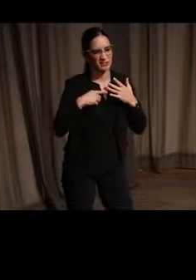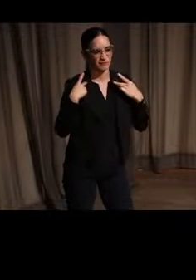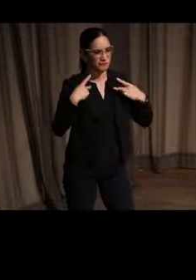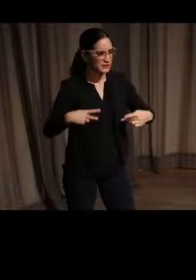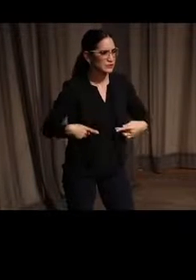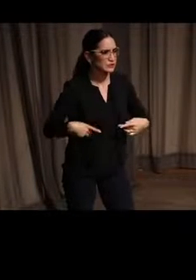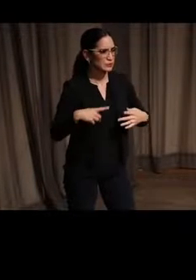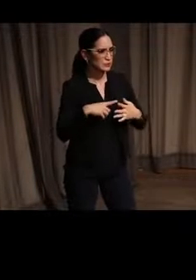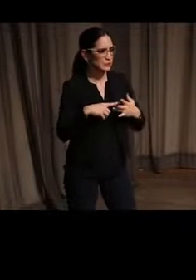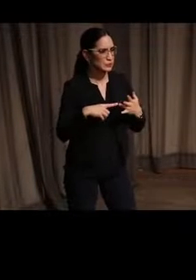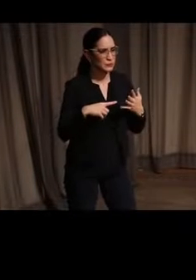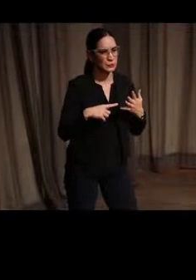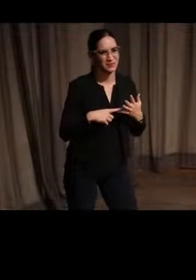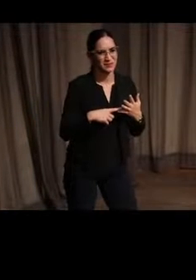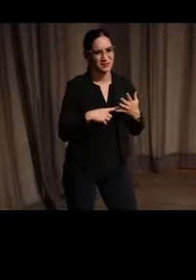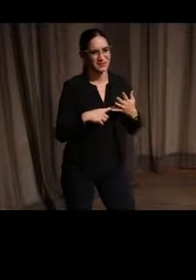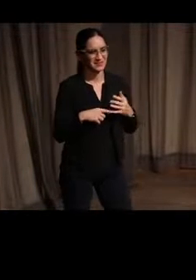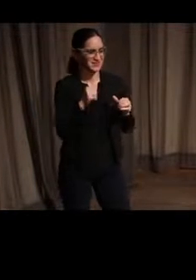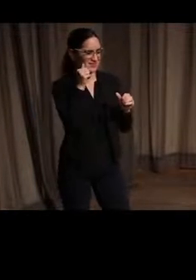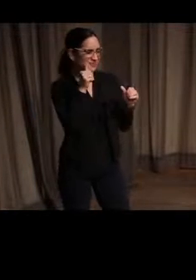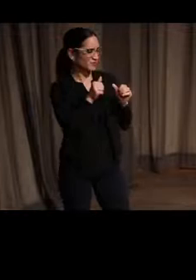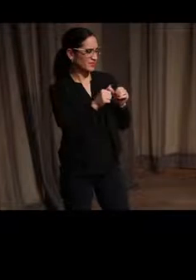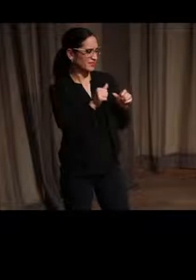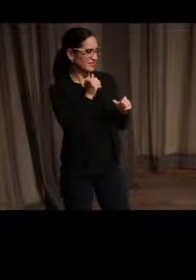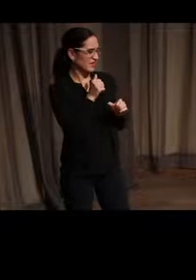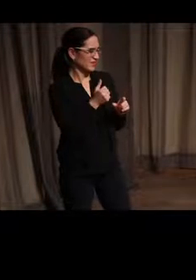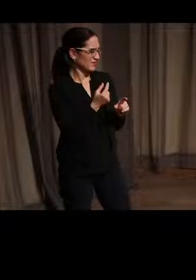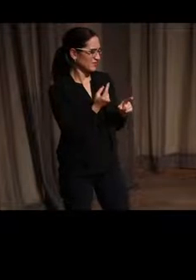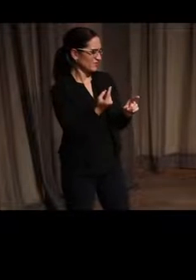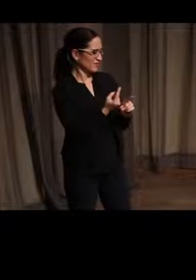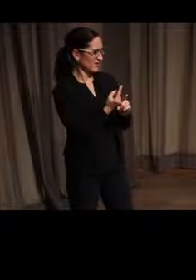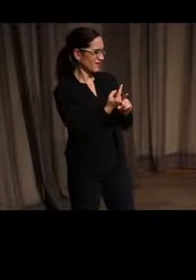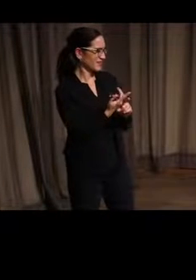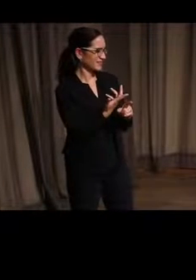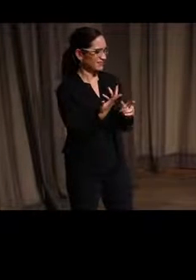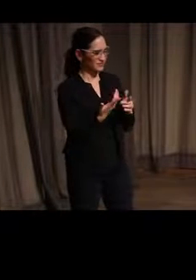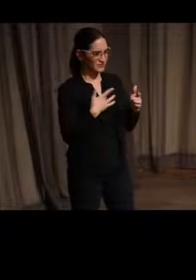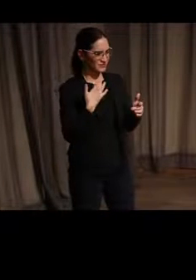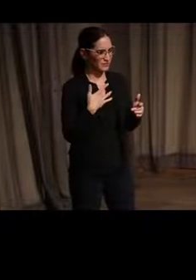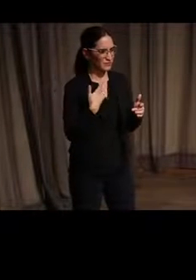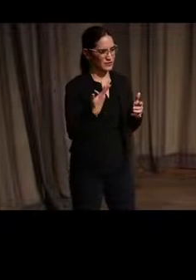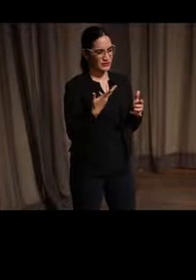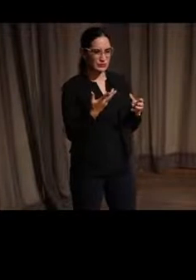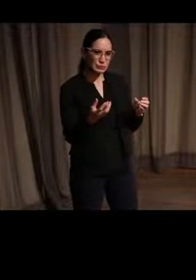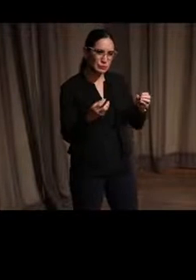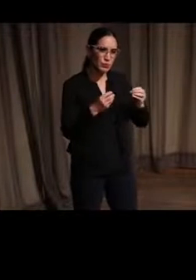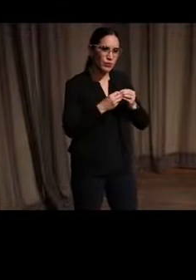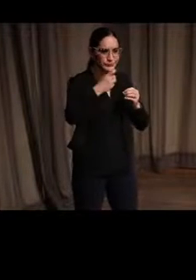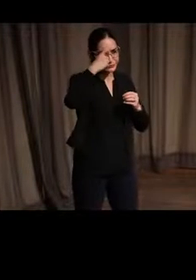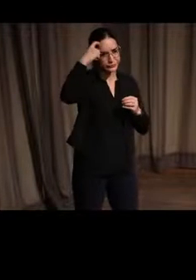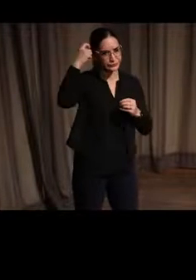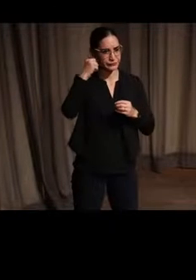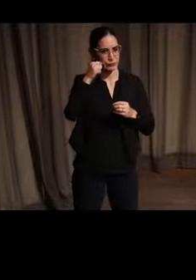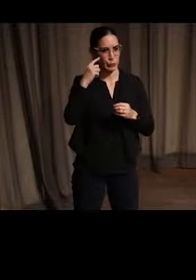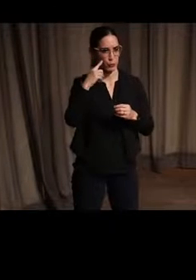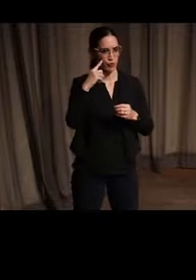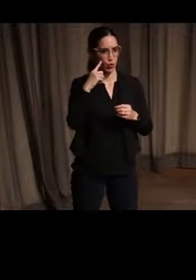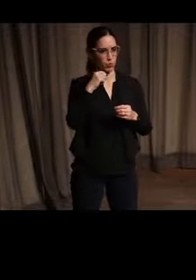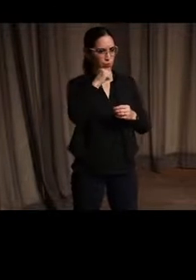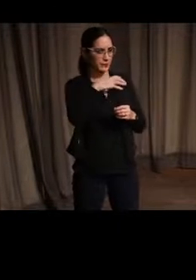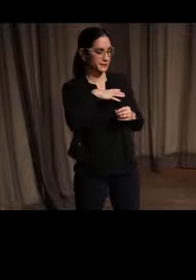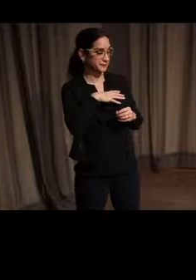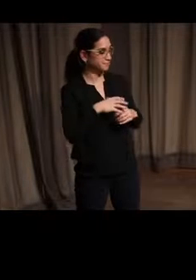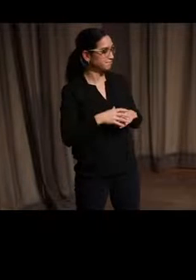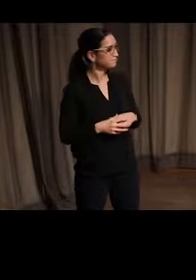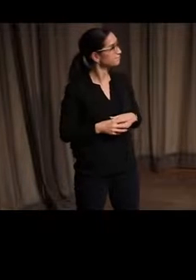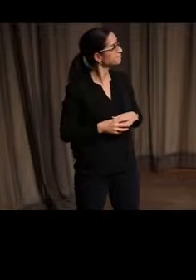Sing for Your Supper or something, you know? It's like, yeah, it's just, it's more trauma to the woman, I think. And we have